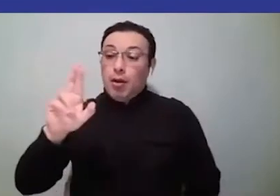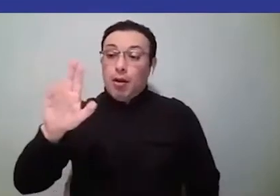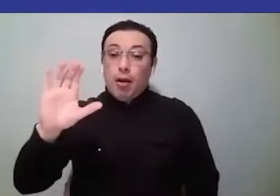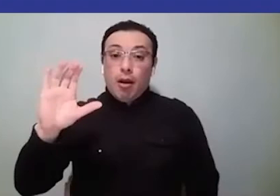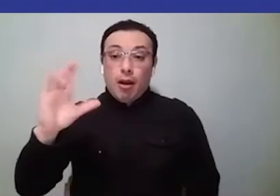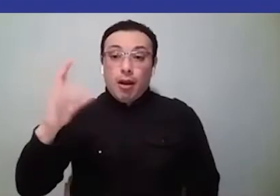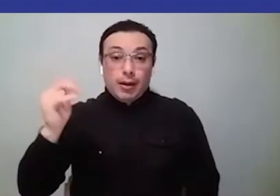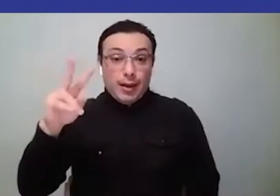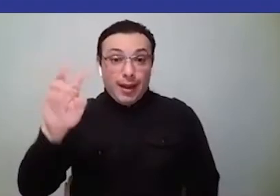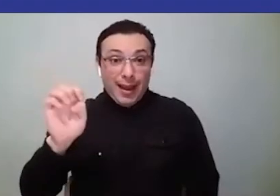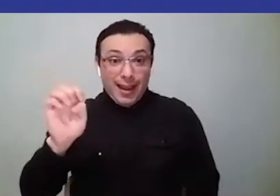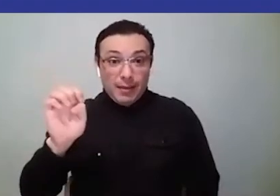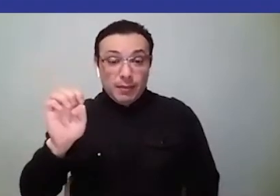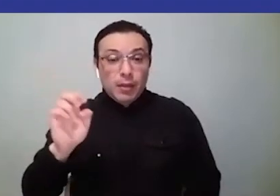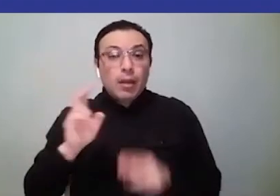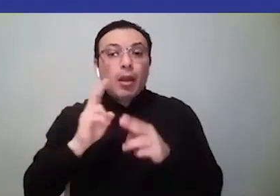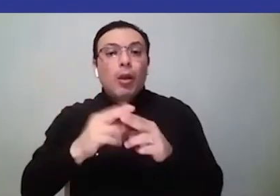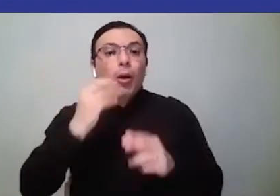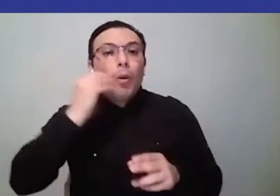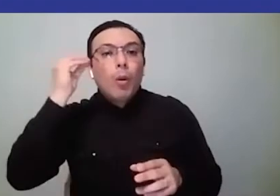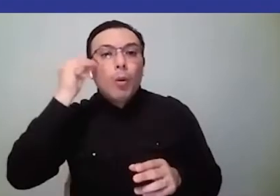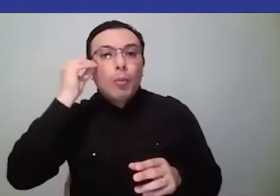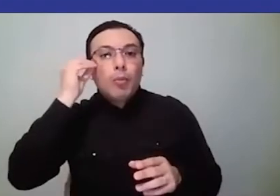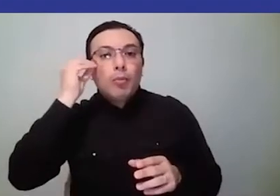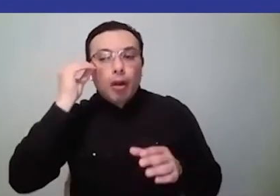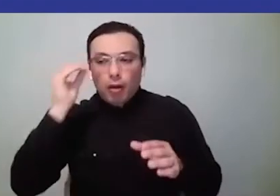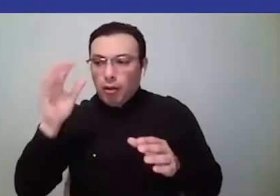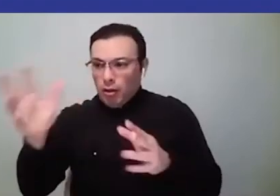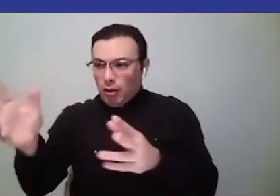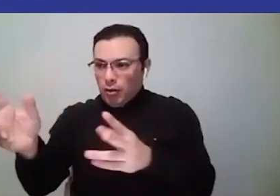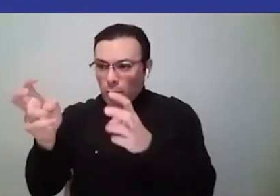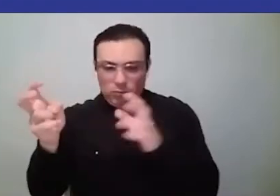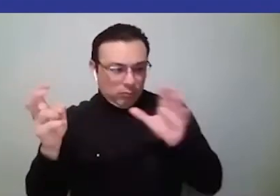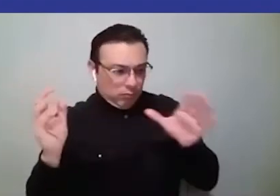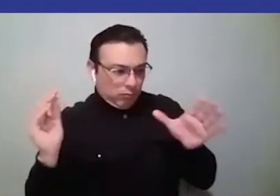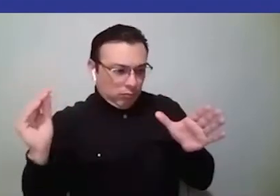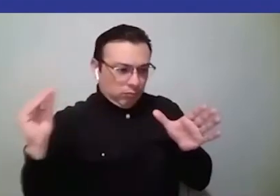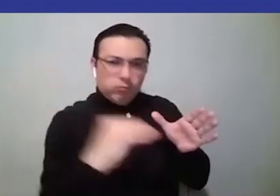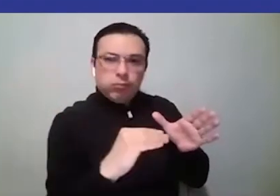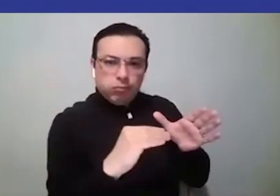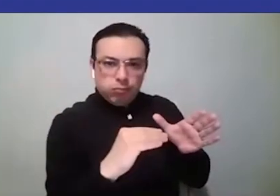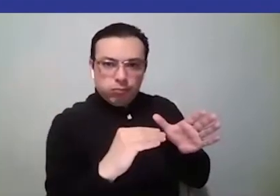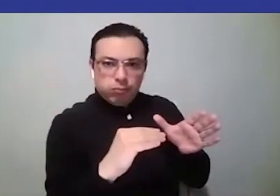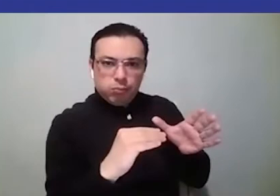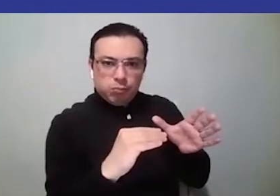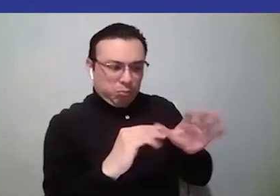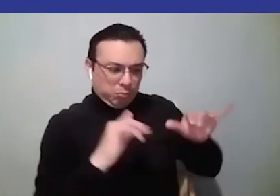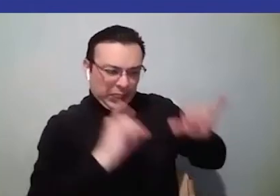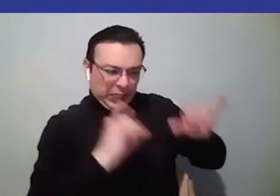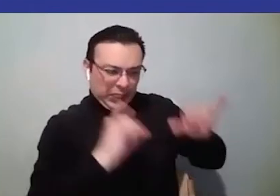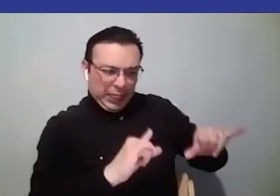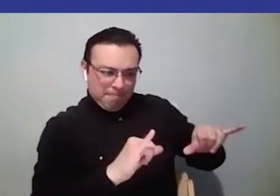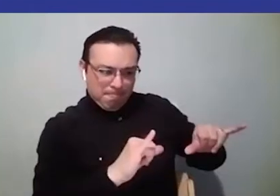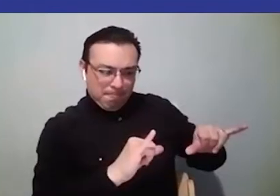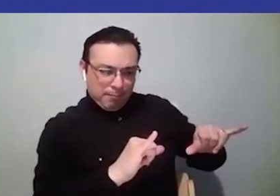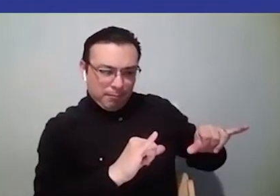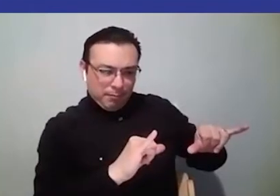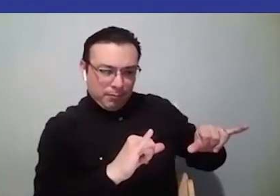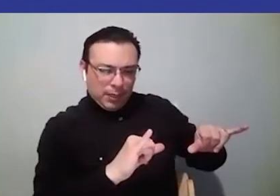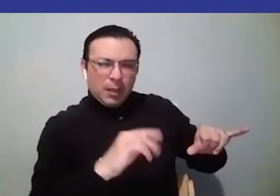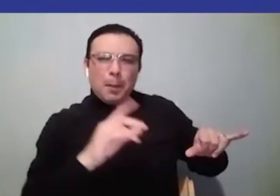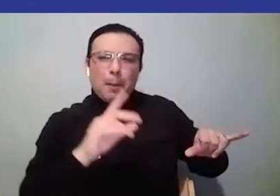many relations were taken from homelands and put into